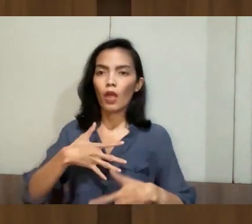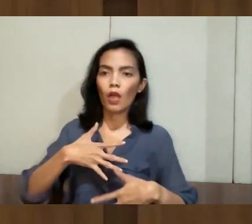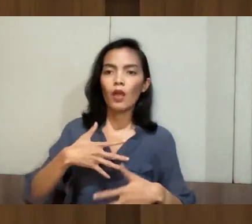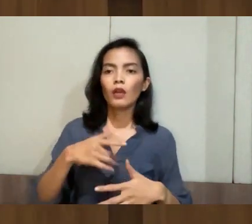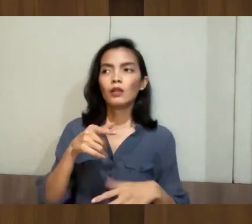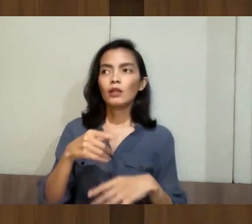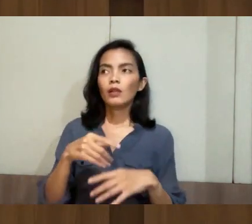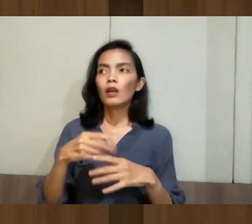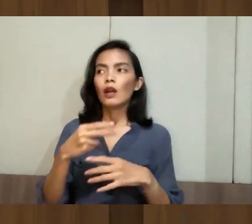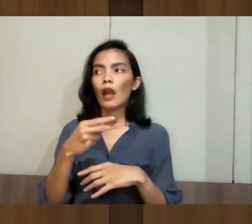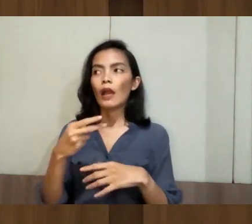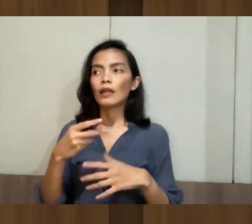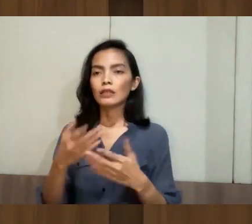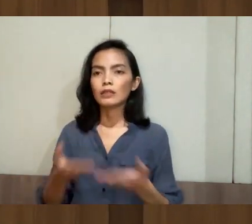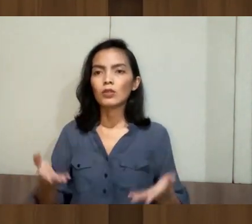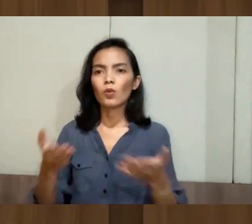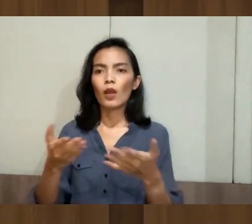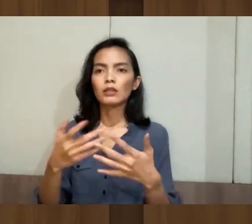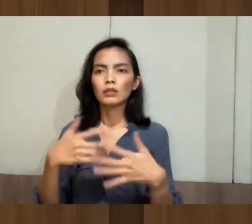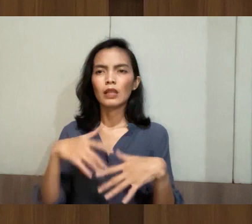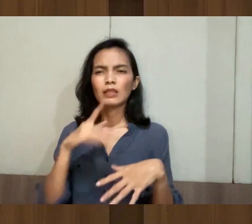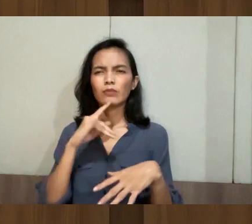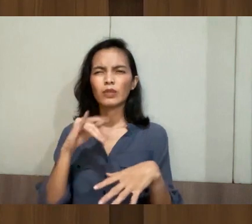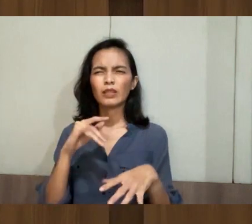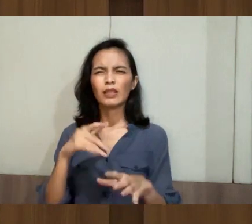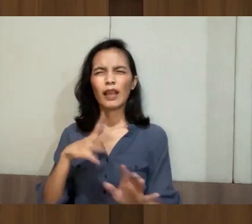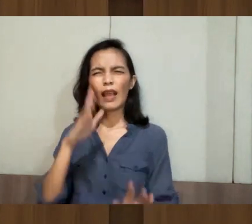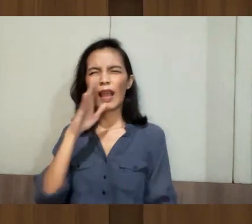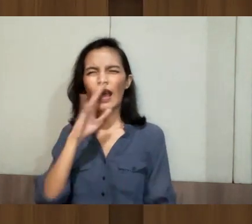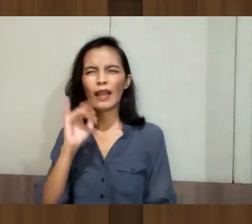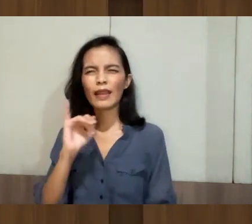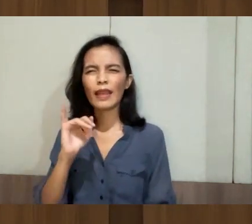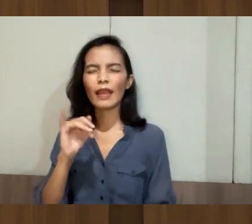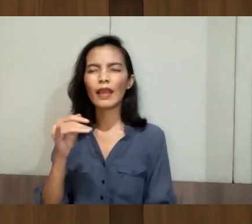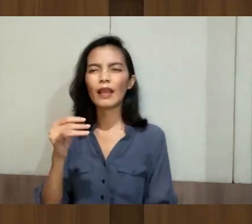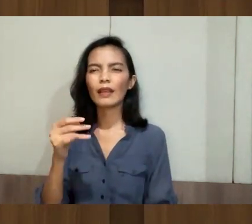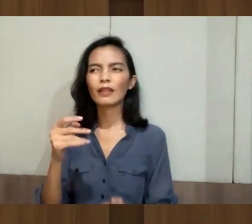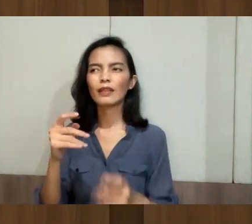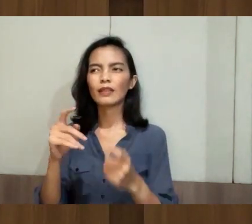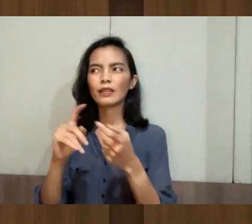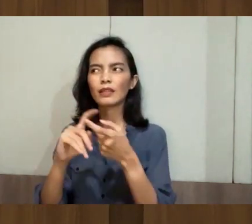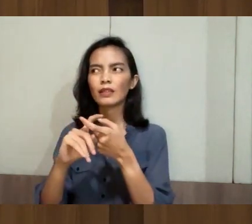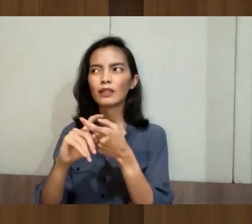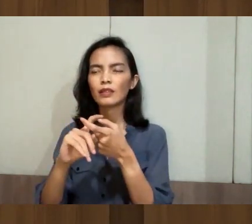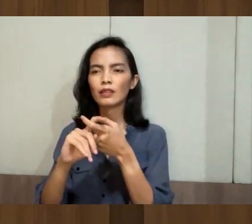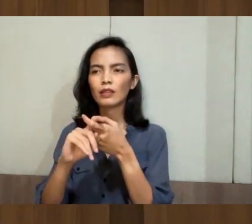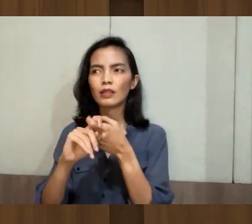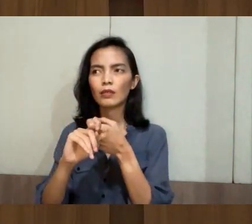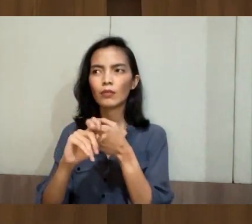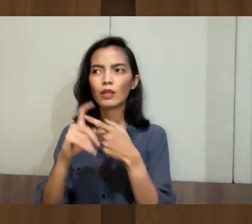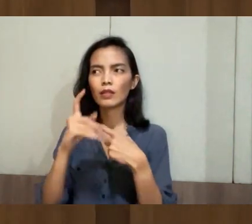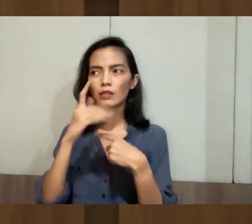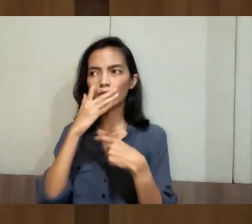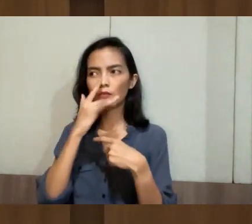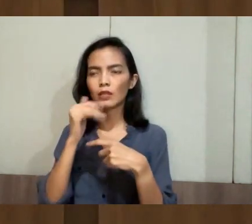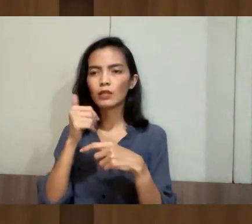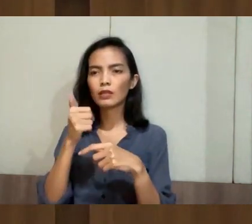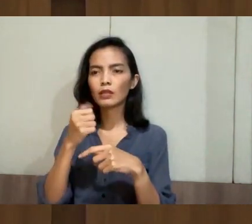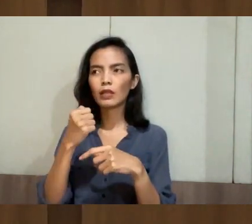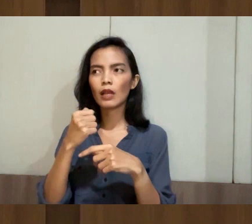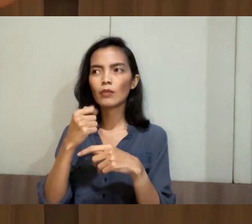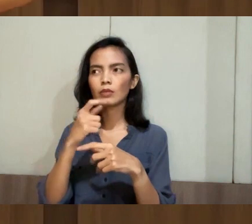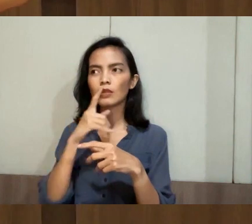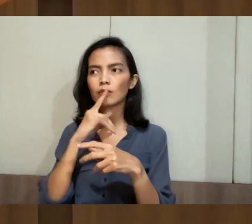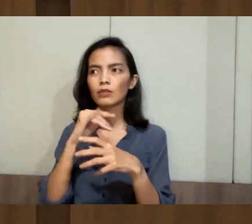parents didn't even go through when they're maturing up, right? So it kind of creates an awkward situation where our parents cannot give us